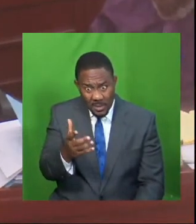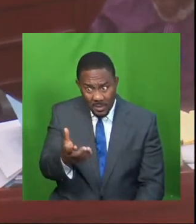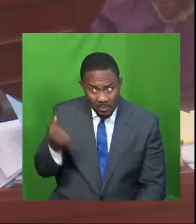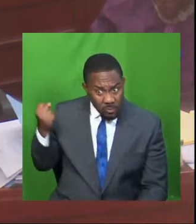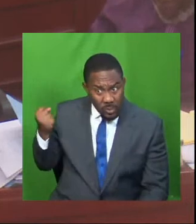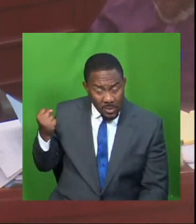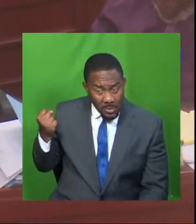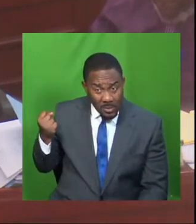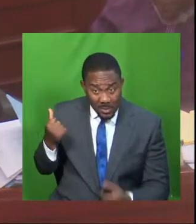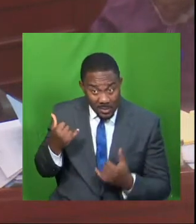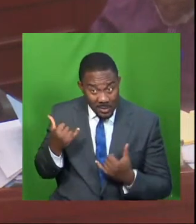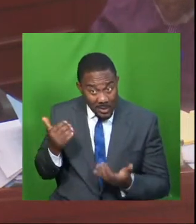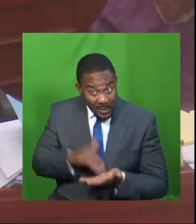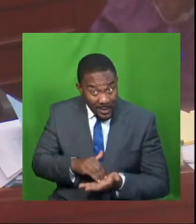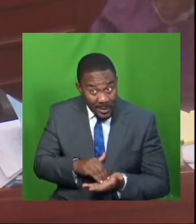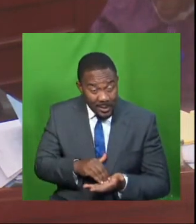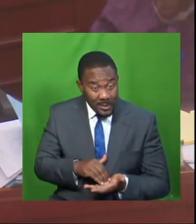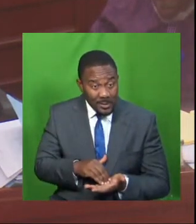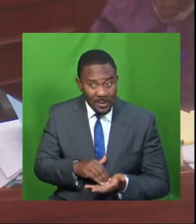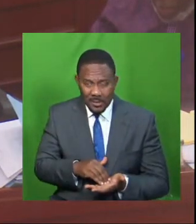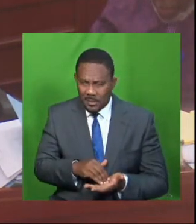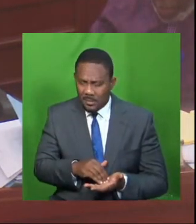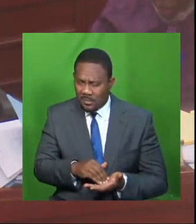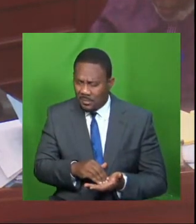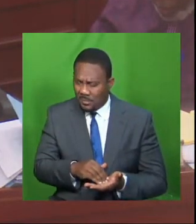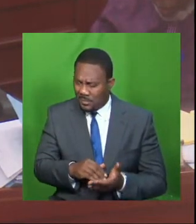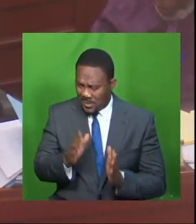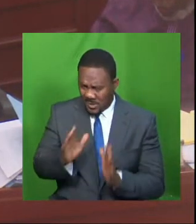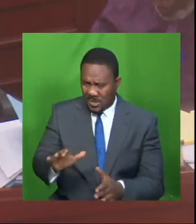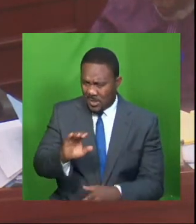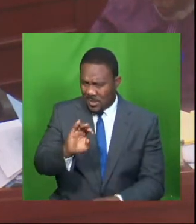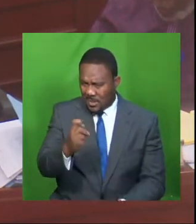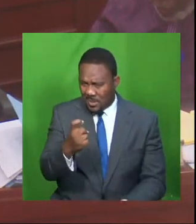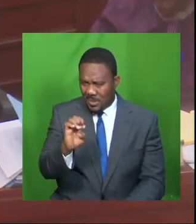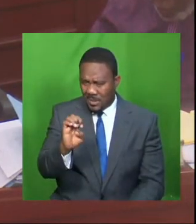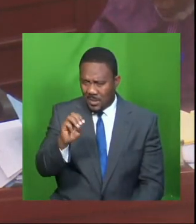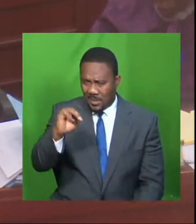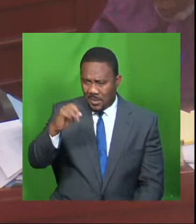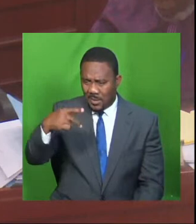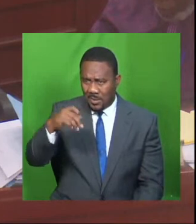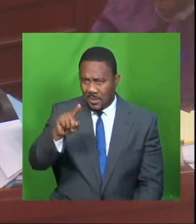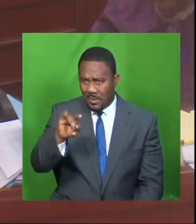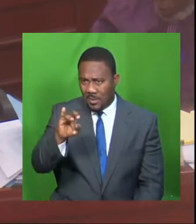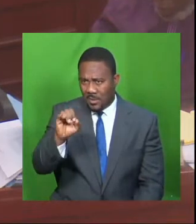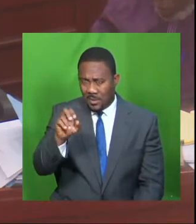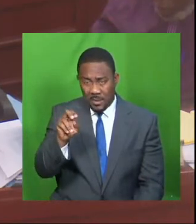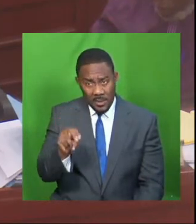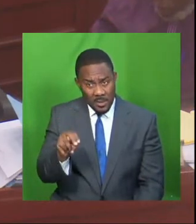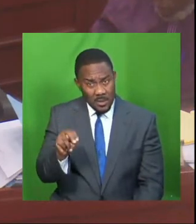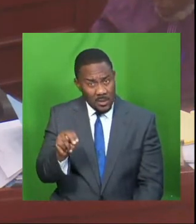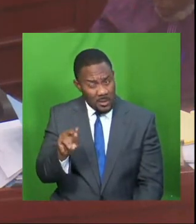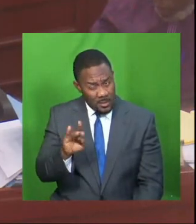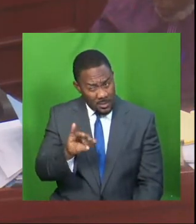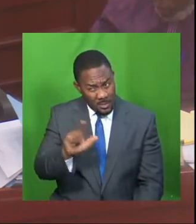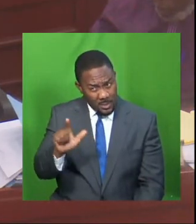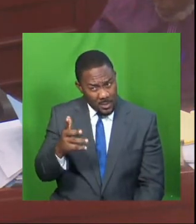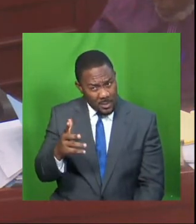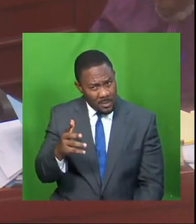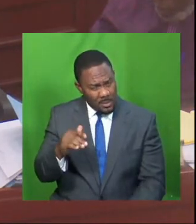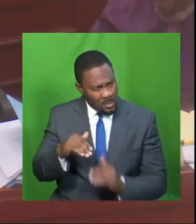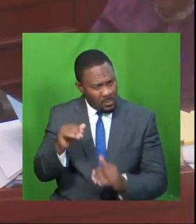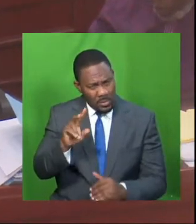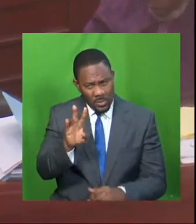Mr. Speaker. Yes. Thank you, Mr. Speaker. Mr. Speaker, I thought we raised objection